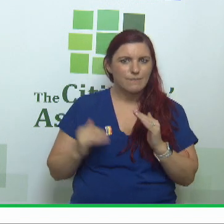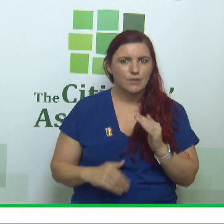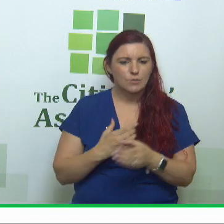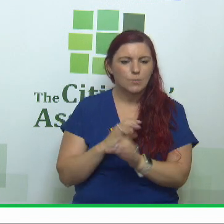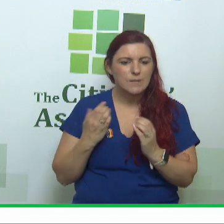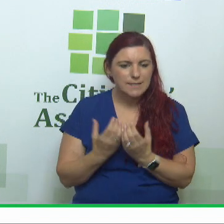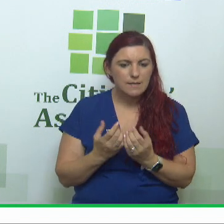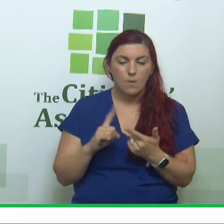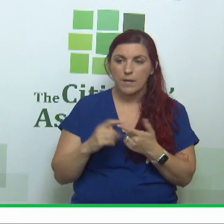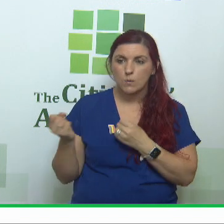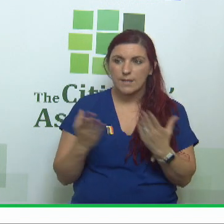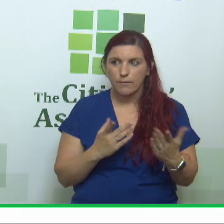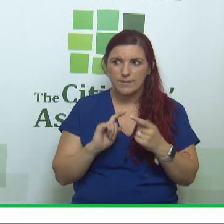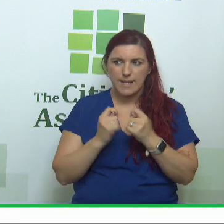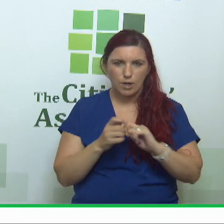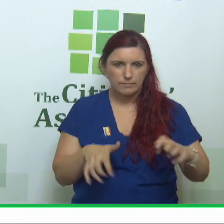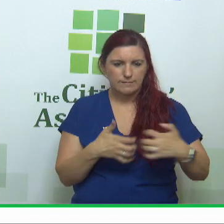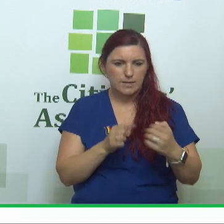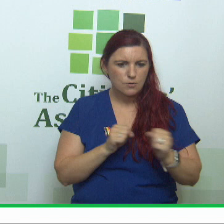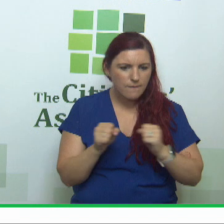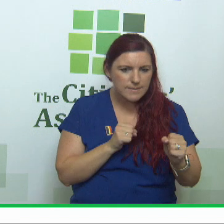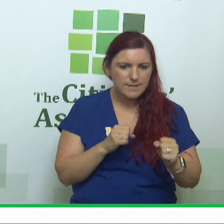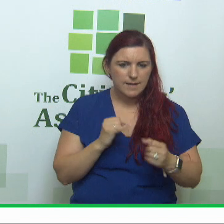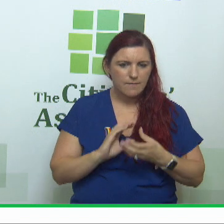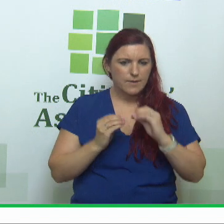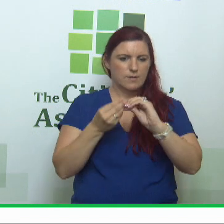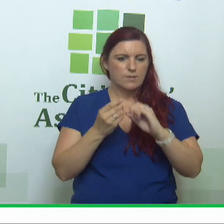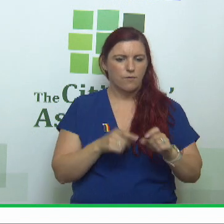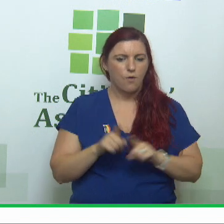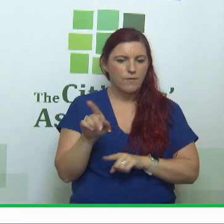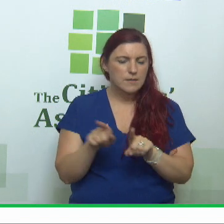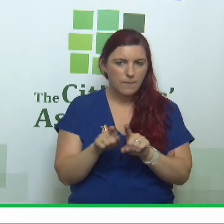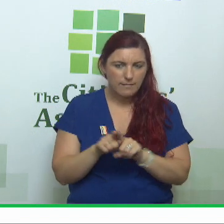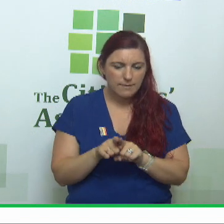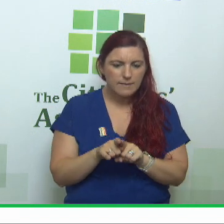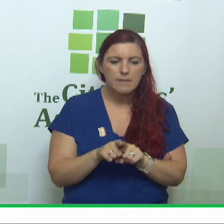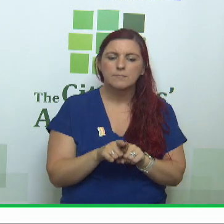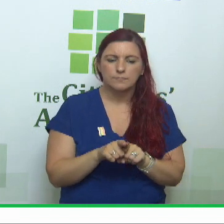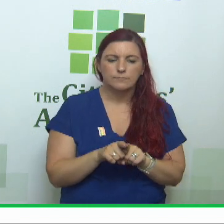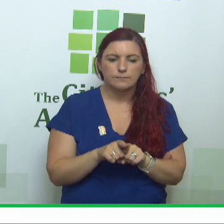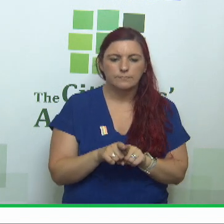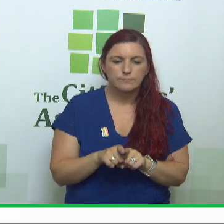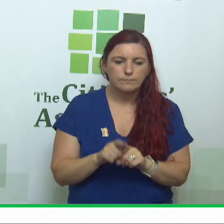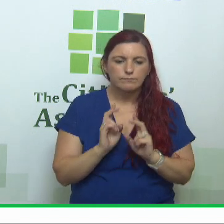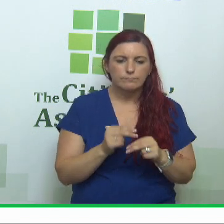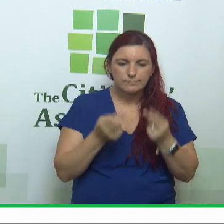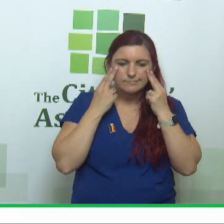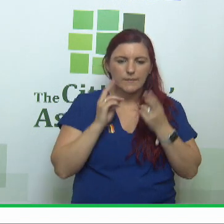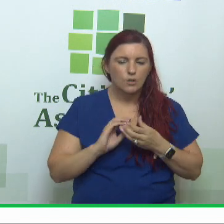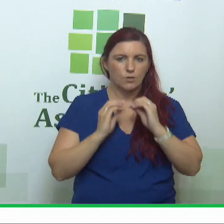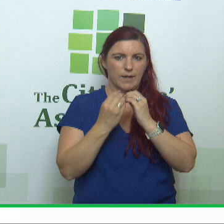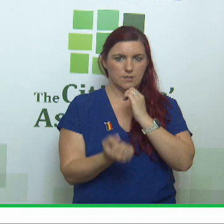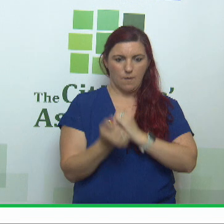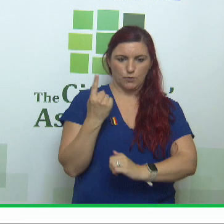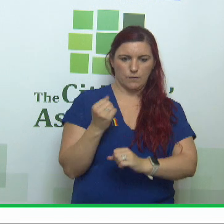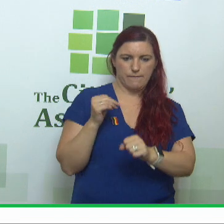be innovative, to move away from archaic notions of recovery as defined by abstinence only. We need to create opportunities